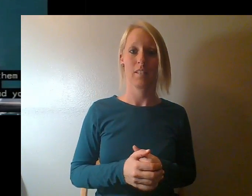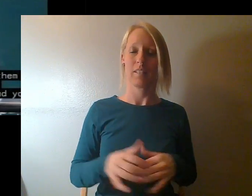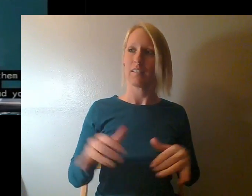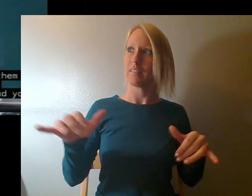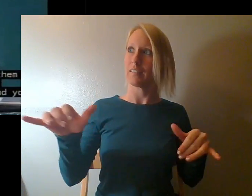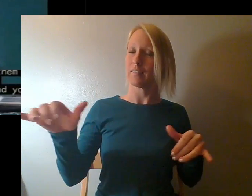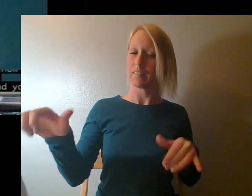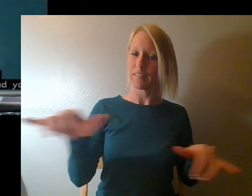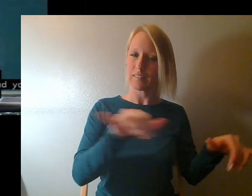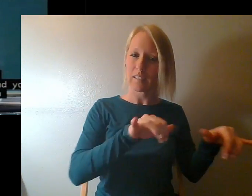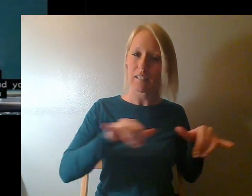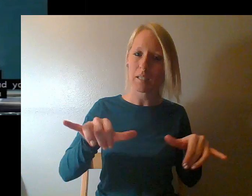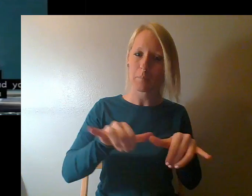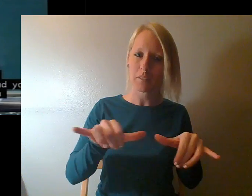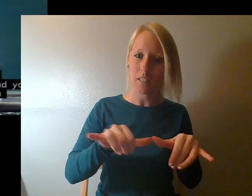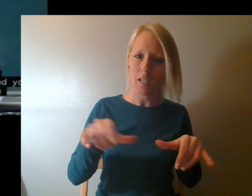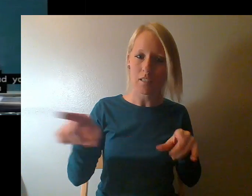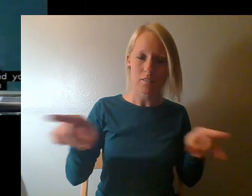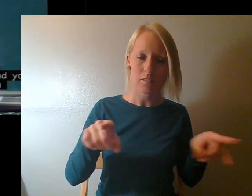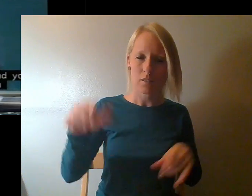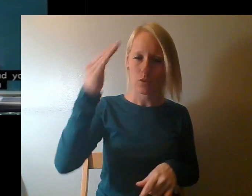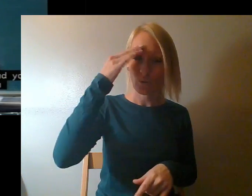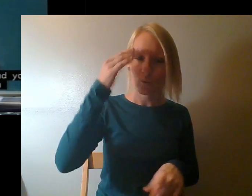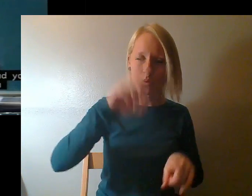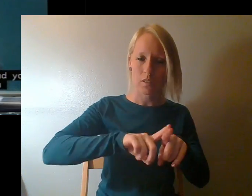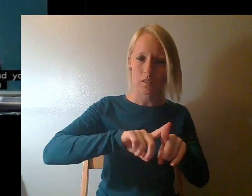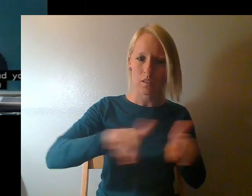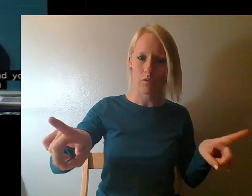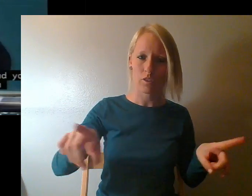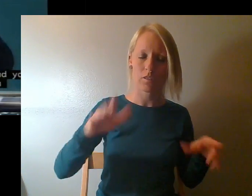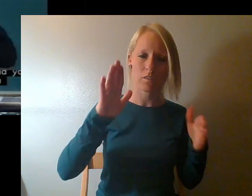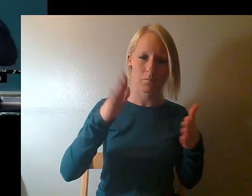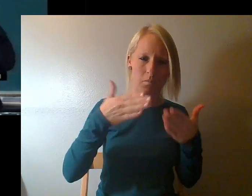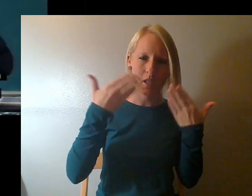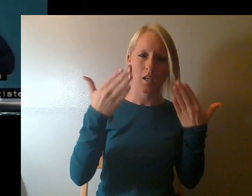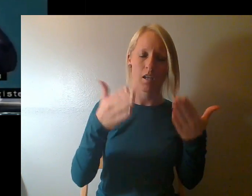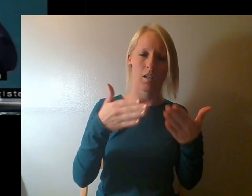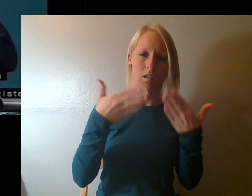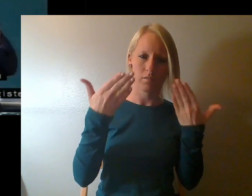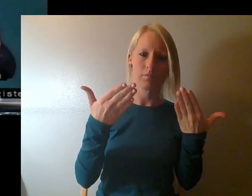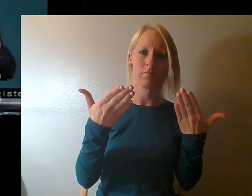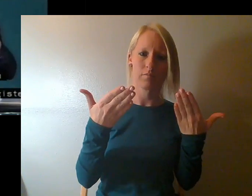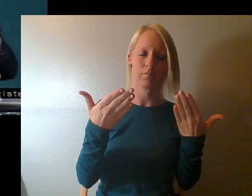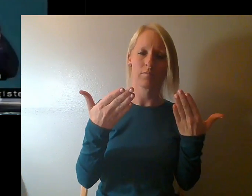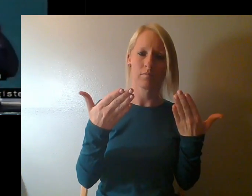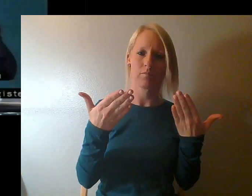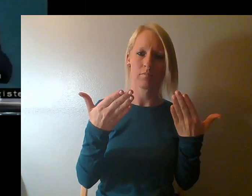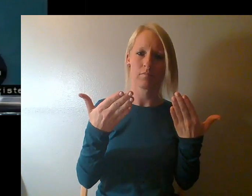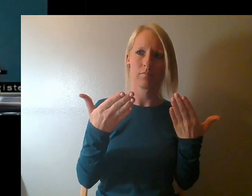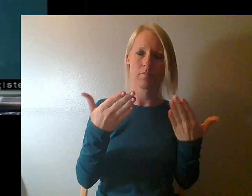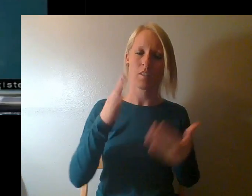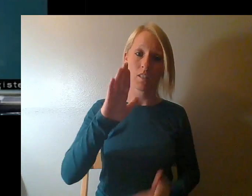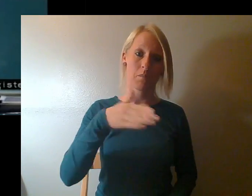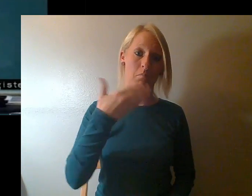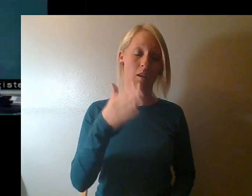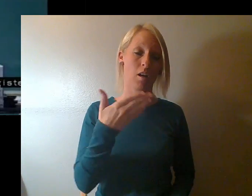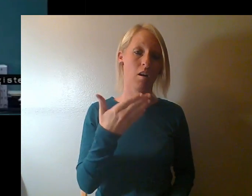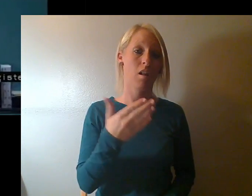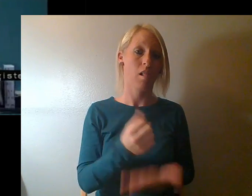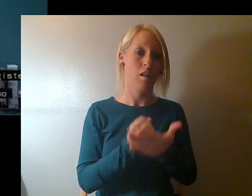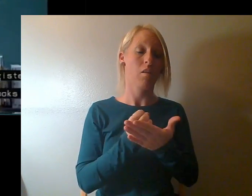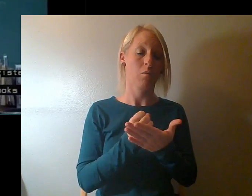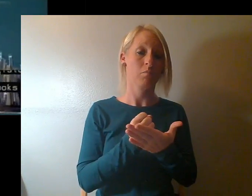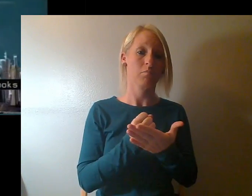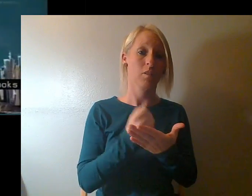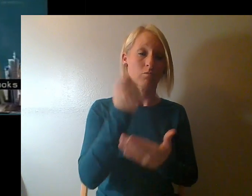difference when you take and you eat an apple and you eat an onion is the smell. And the smell helps you register what it tastes like. I do that when my